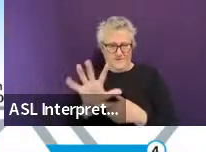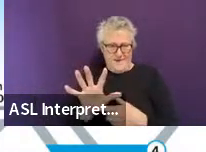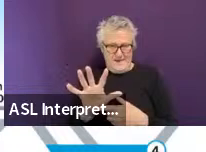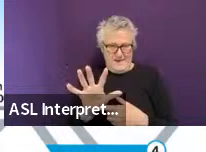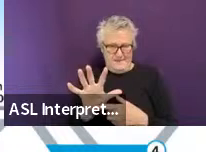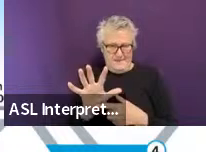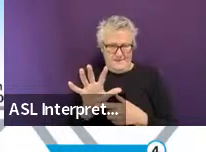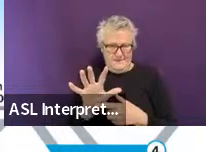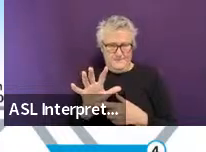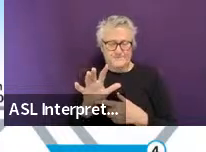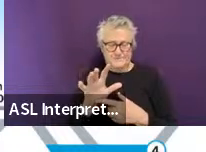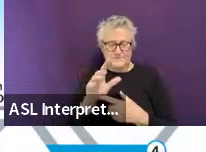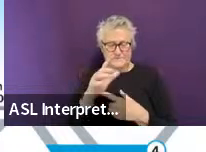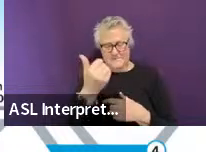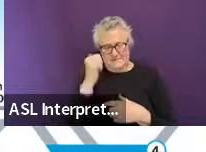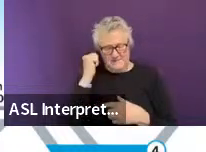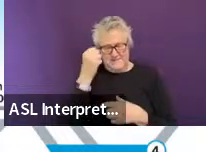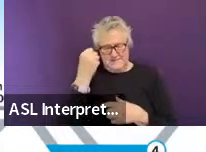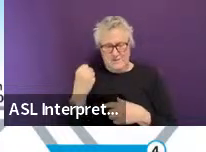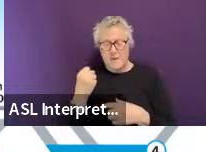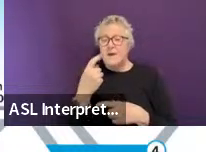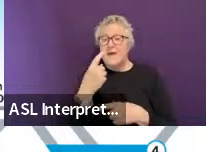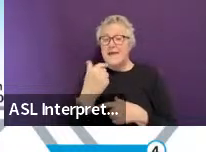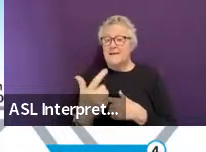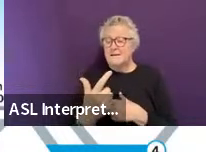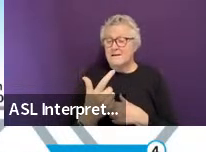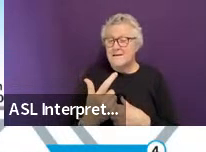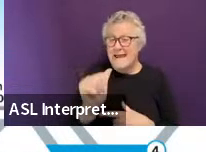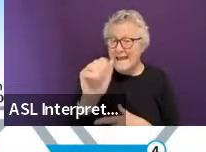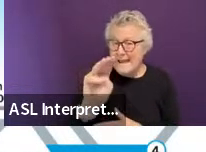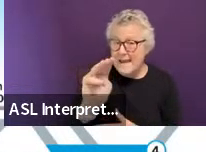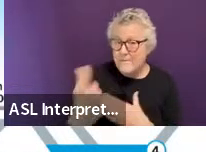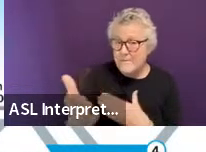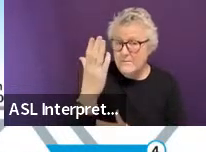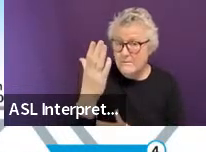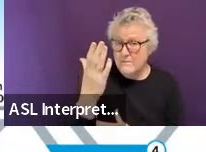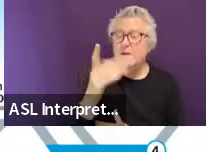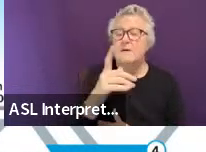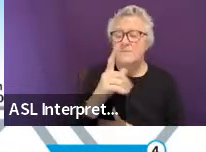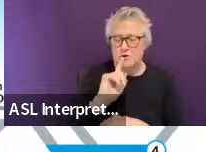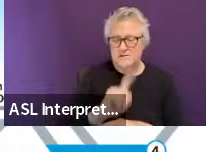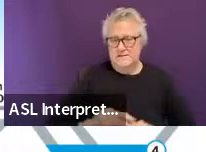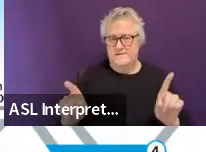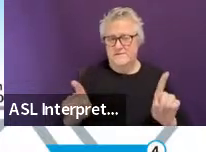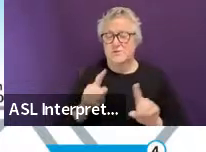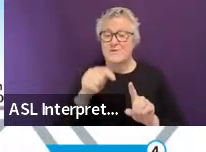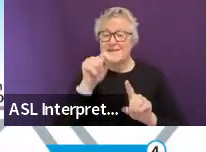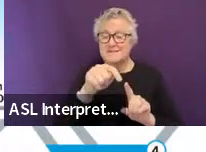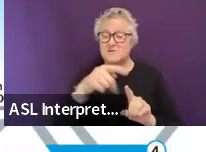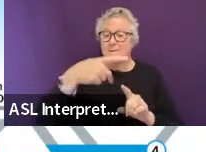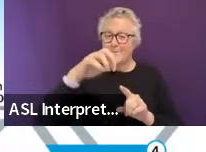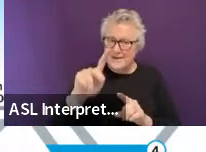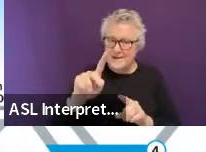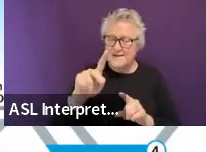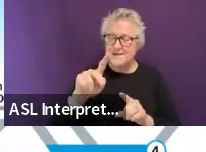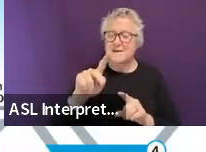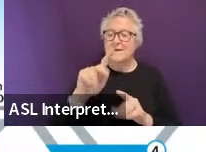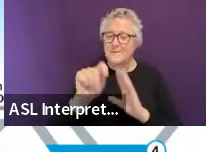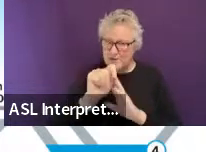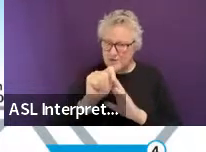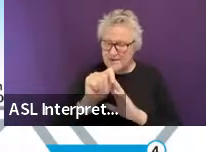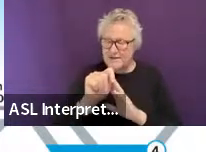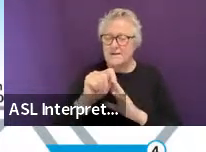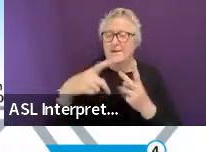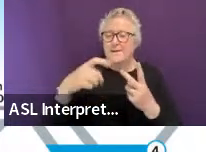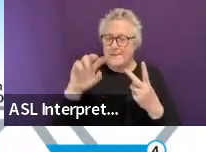southbound AM, there is a difference between existing and no build. You can see the big, large increase. Those are the top ones. So these are peak period, peak direction. So southbound AM's on the top